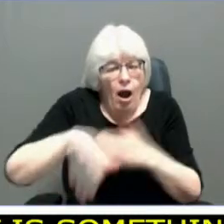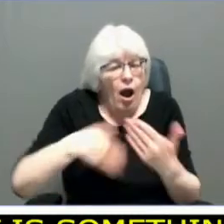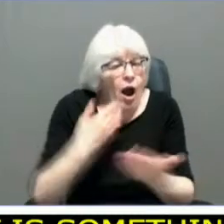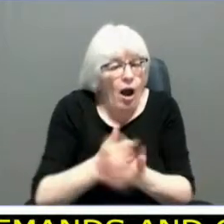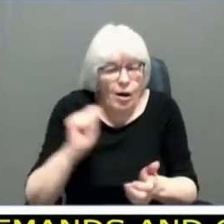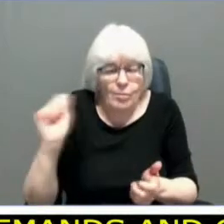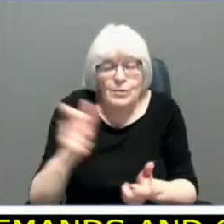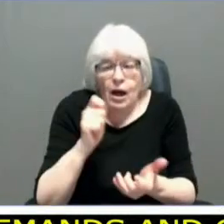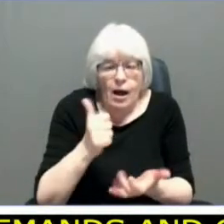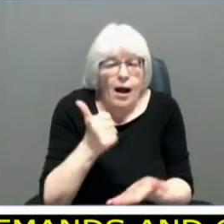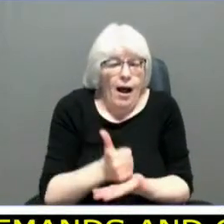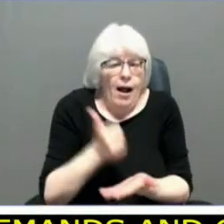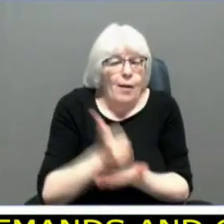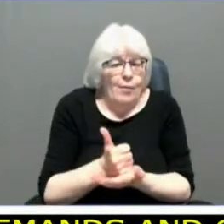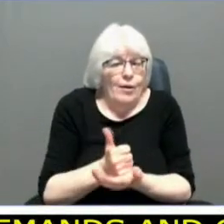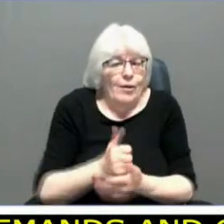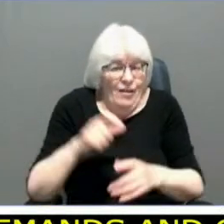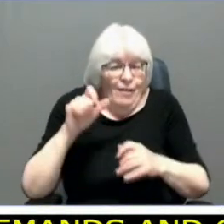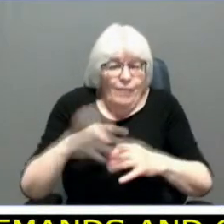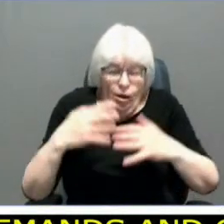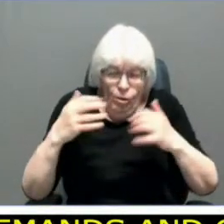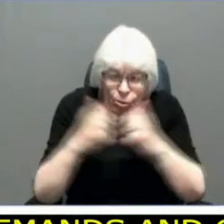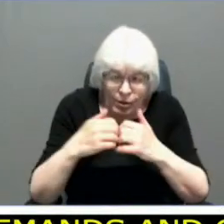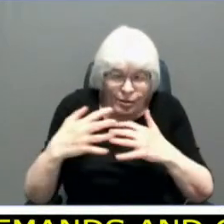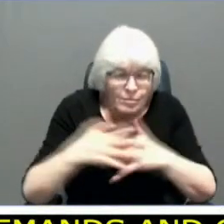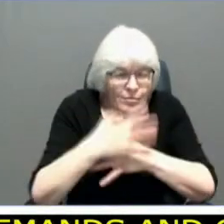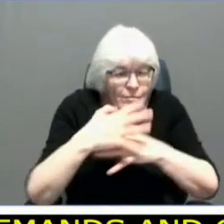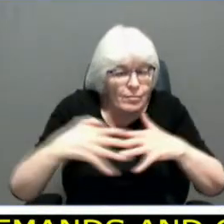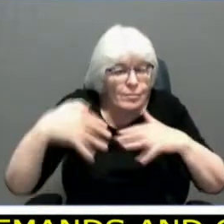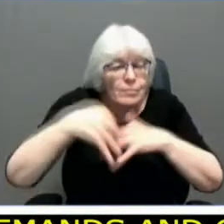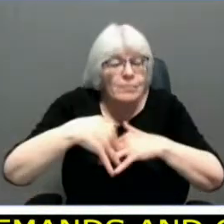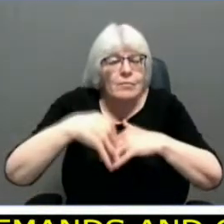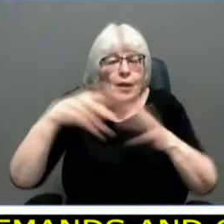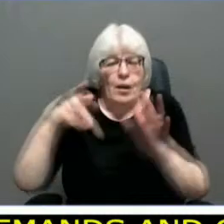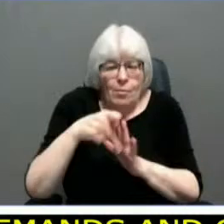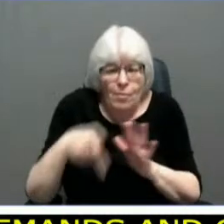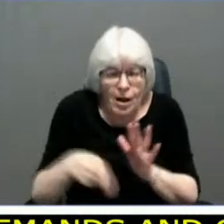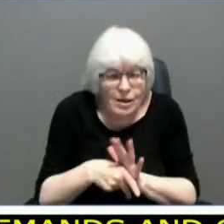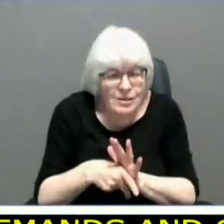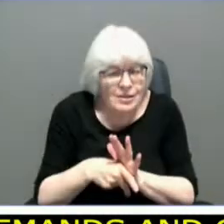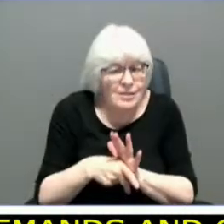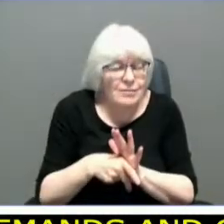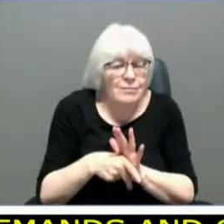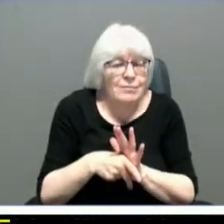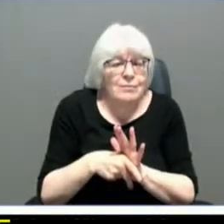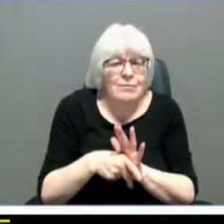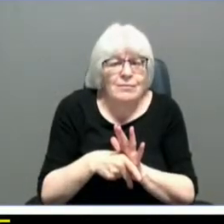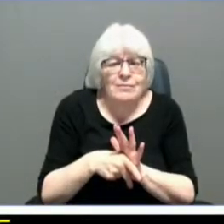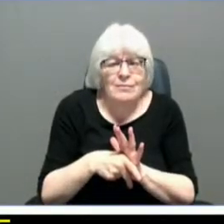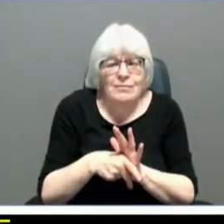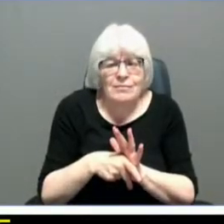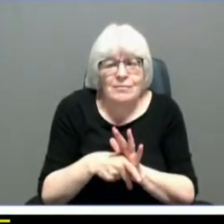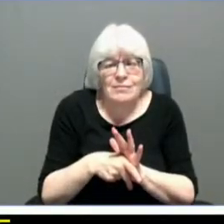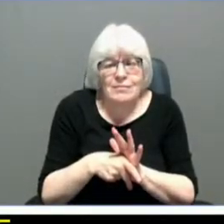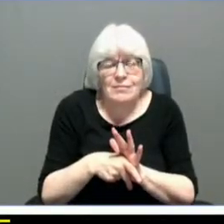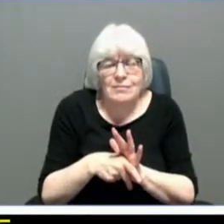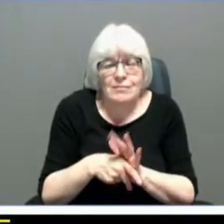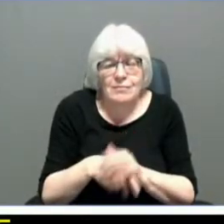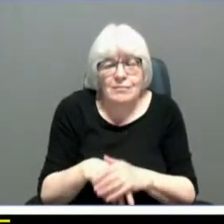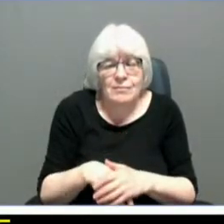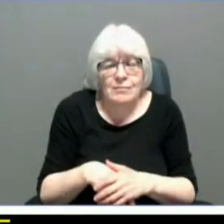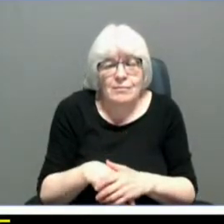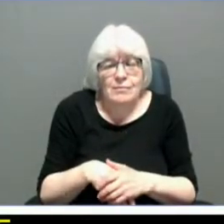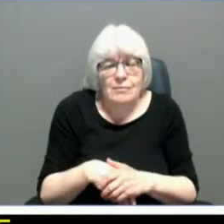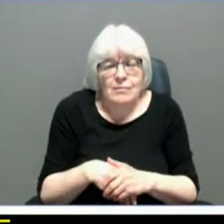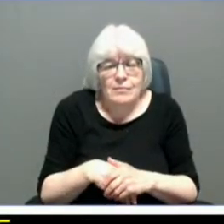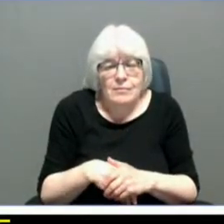Nations, but it includes developers and includes policies that work for people to invest. It isn't a matter of giving companies more money to do this. It's